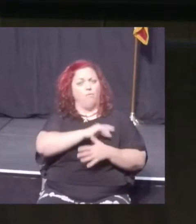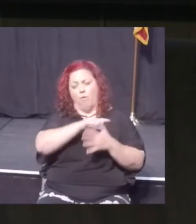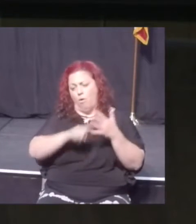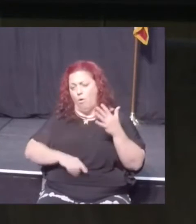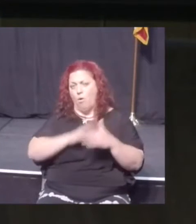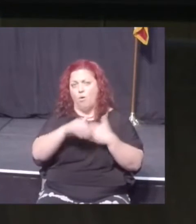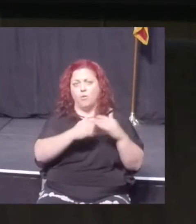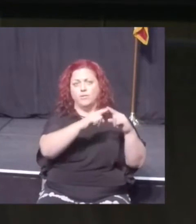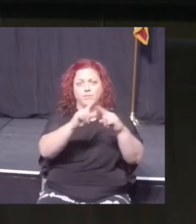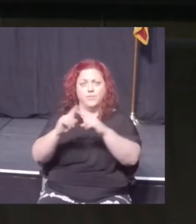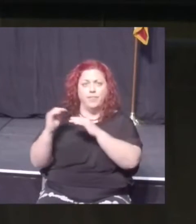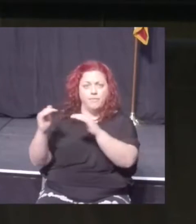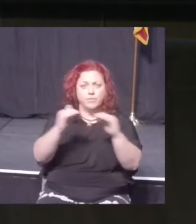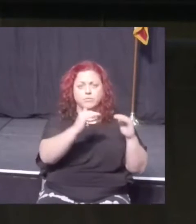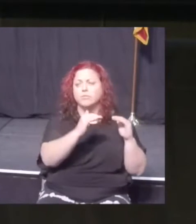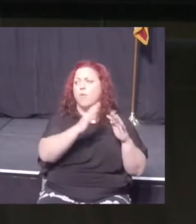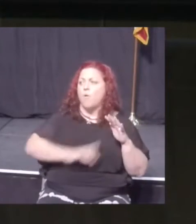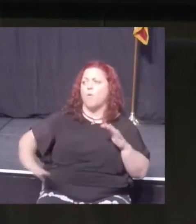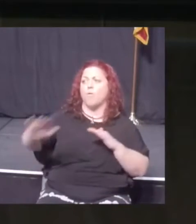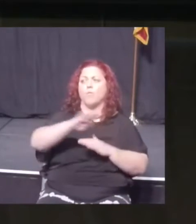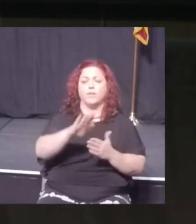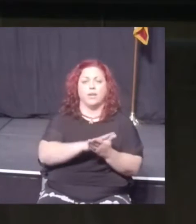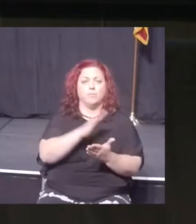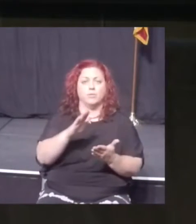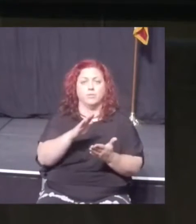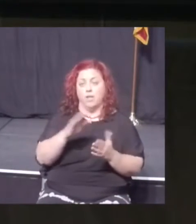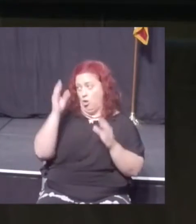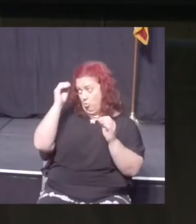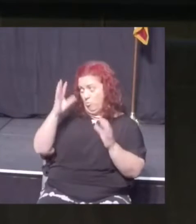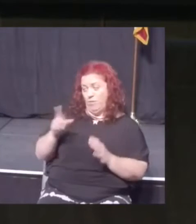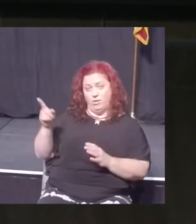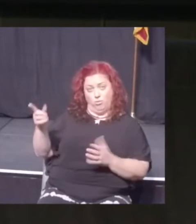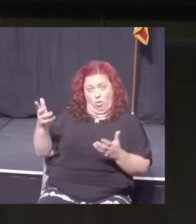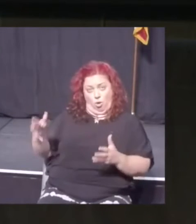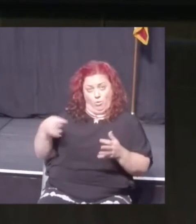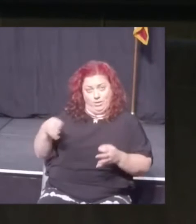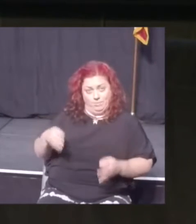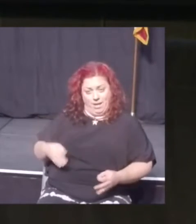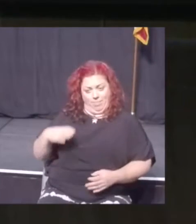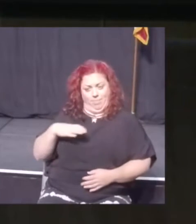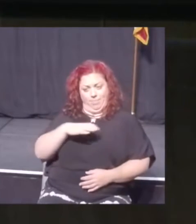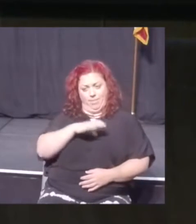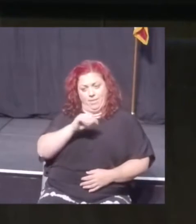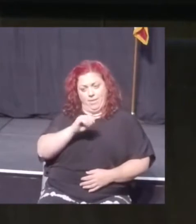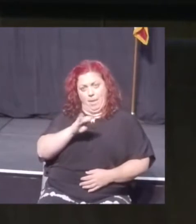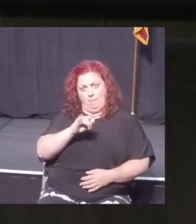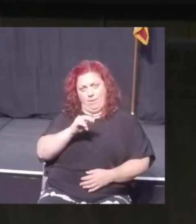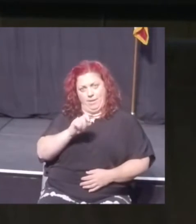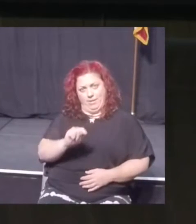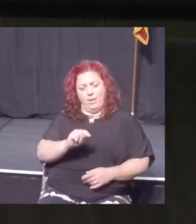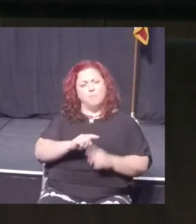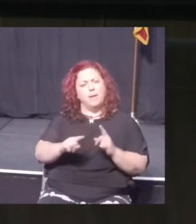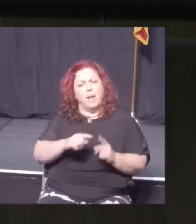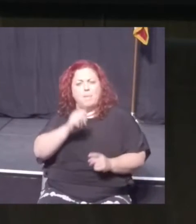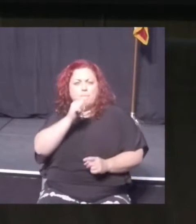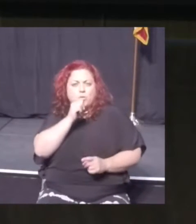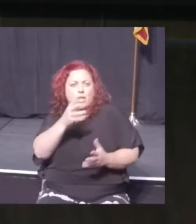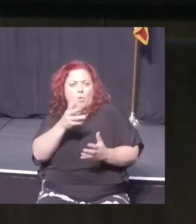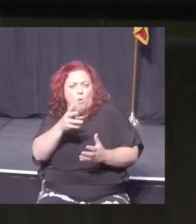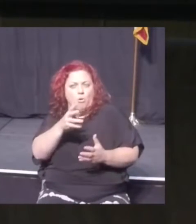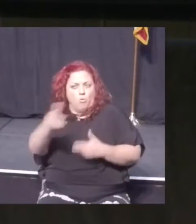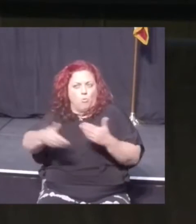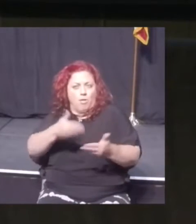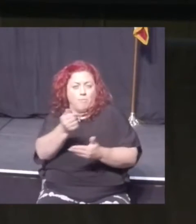over campus. Professor Kimbrough introduced the cabinet earlier, but I'd like personally to welcome a few of our